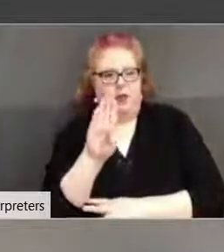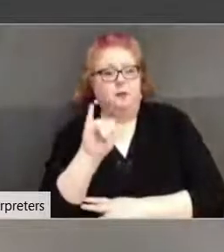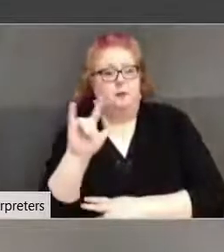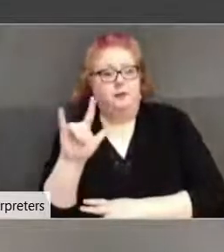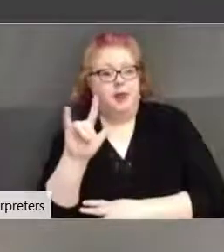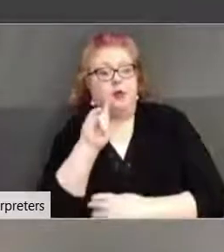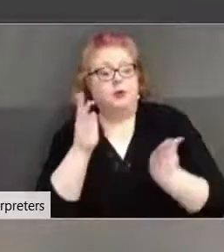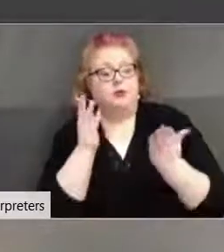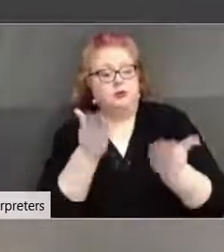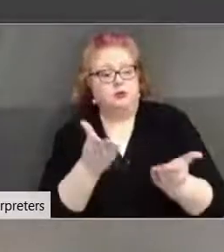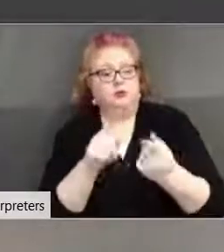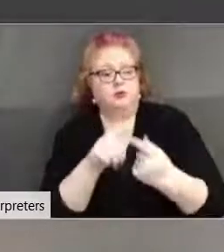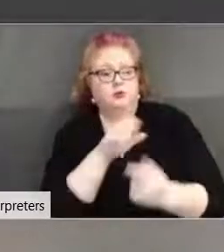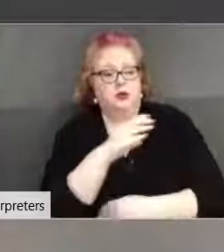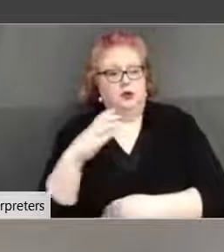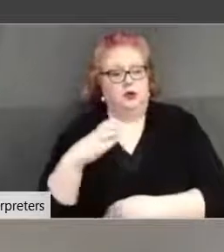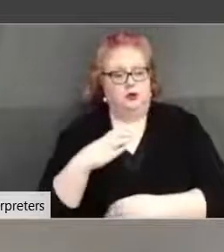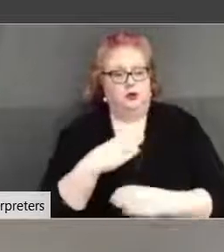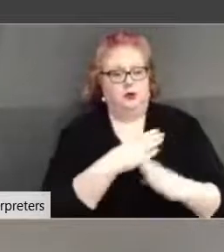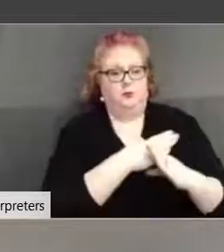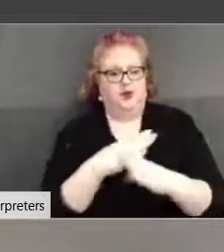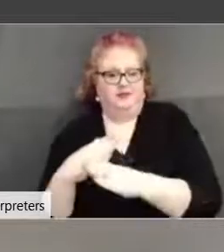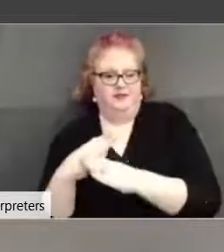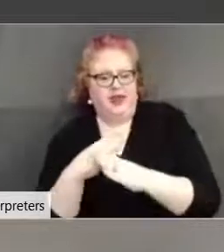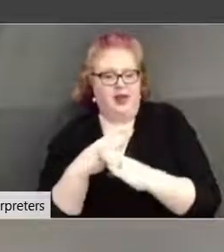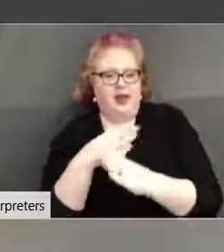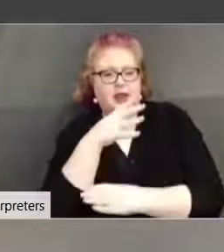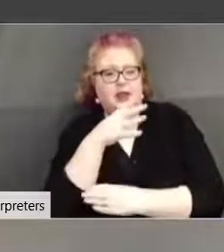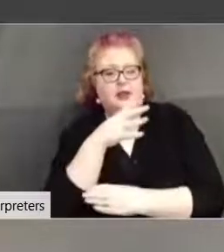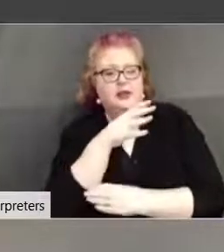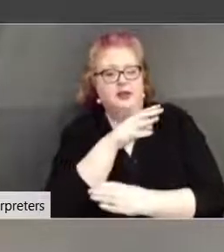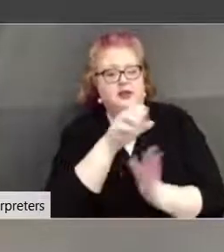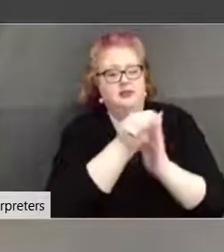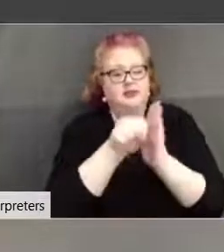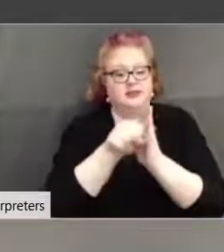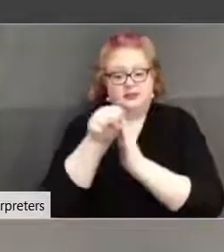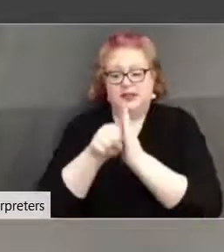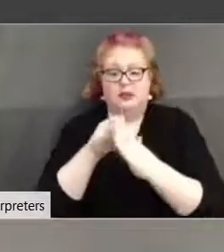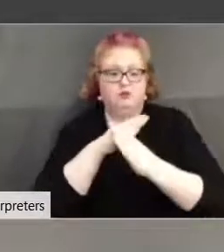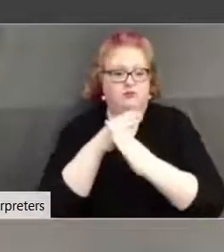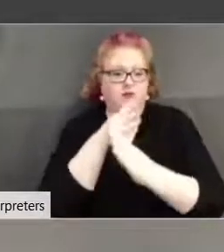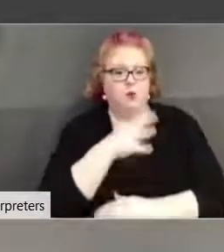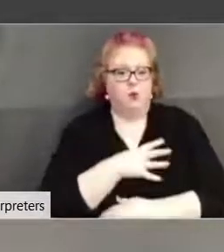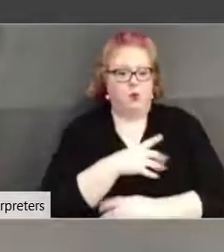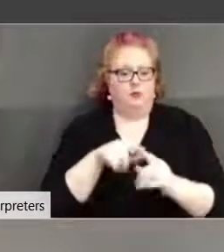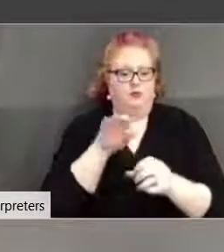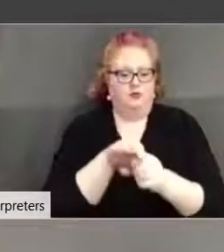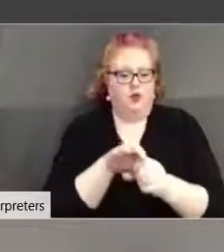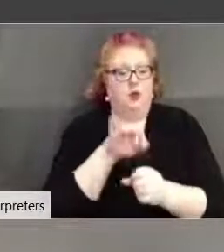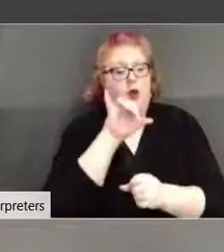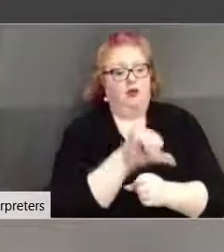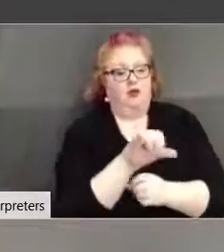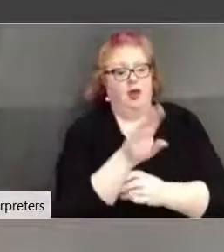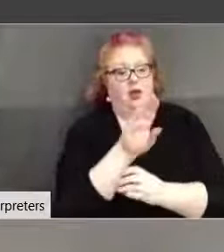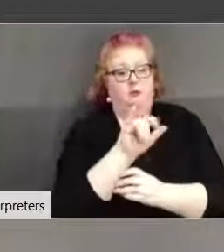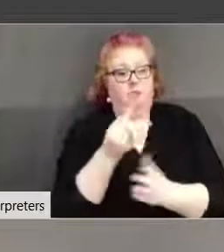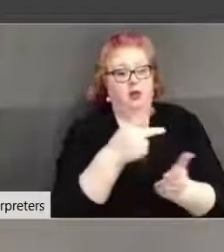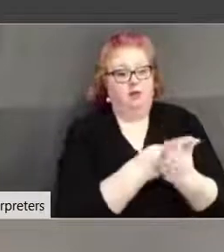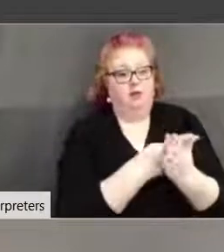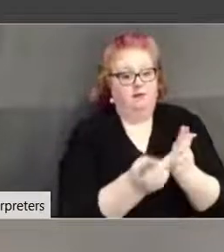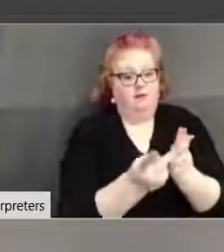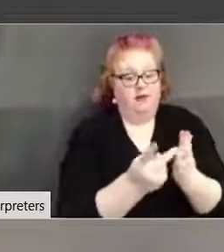have prevented states from denying women the ability to vote. While that bill failed, as did many subsequent efforts, on